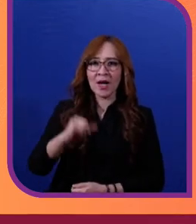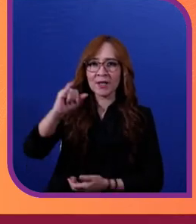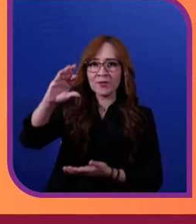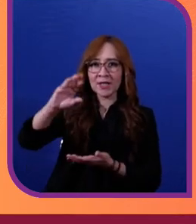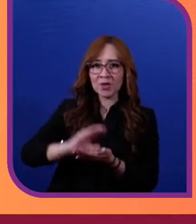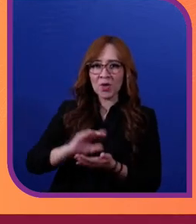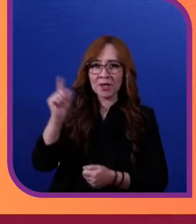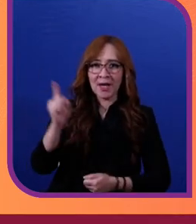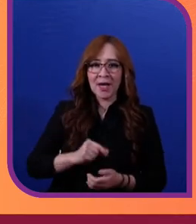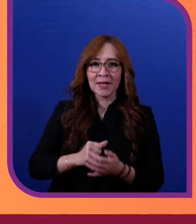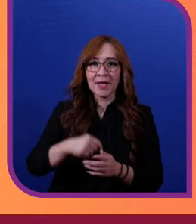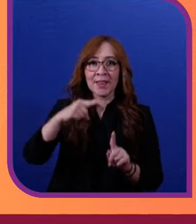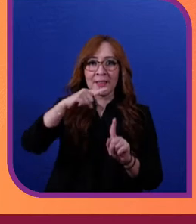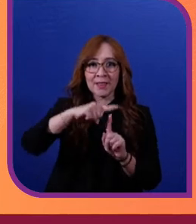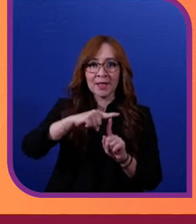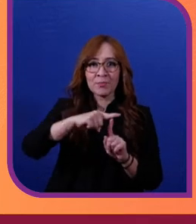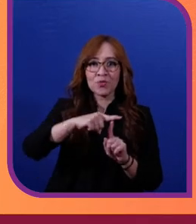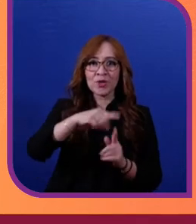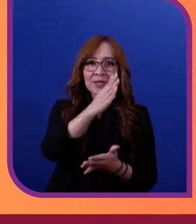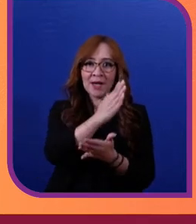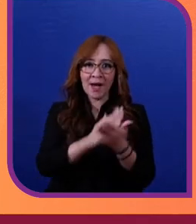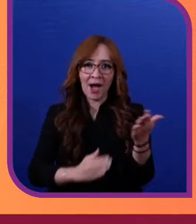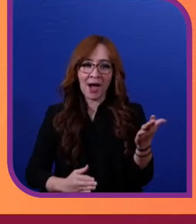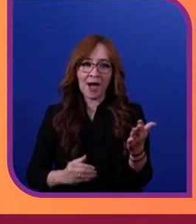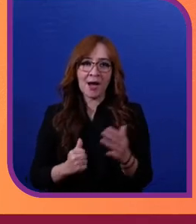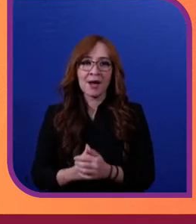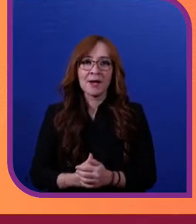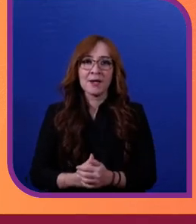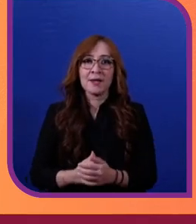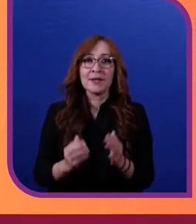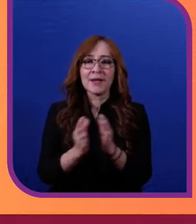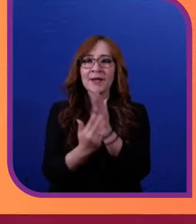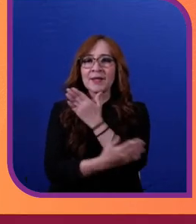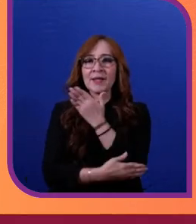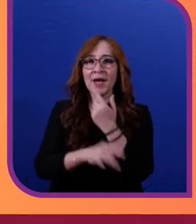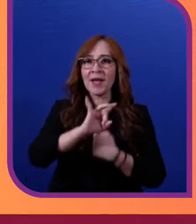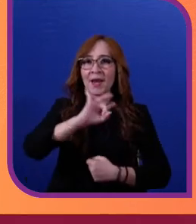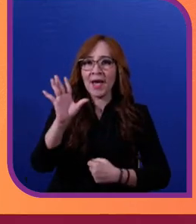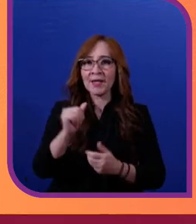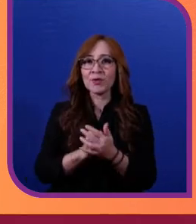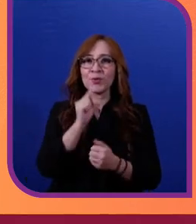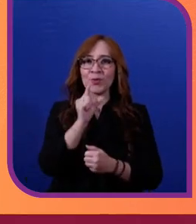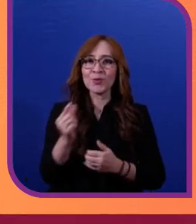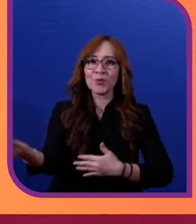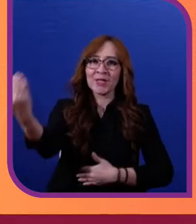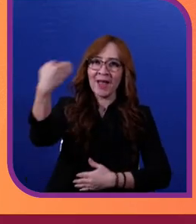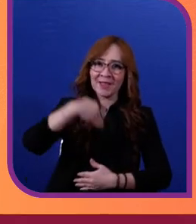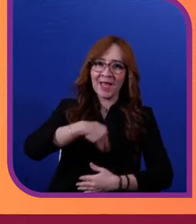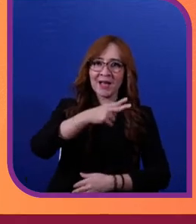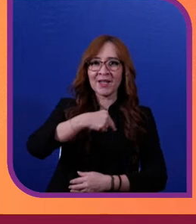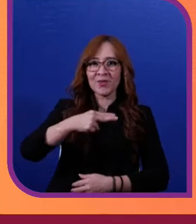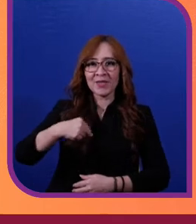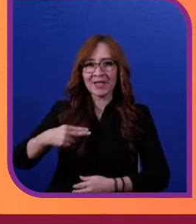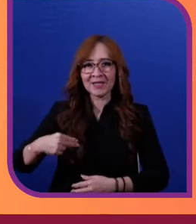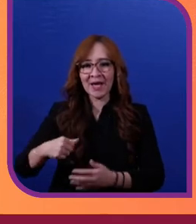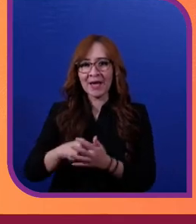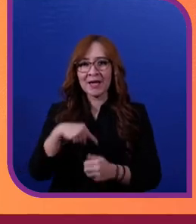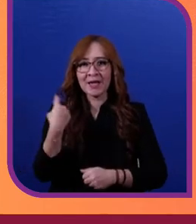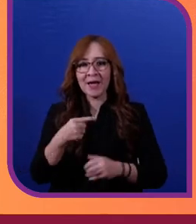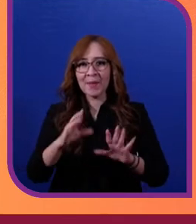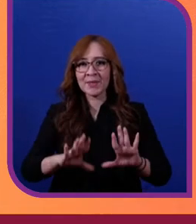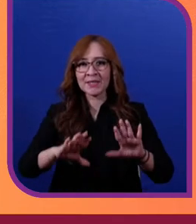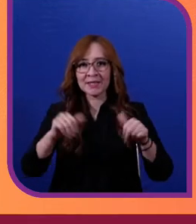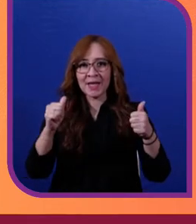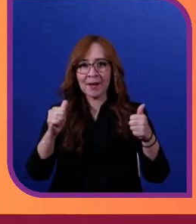we are ready to support you and hendstyo your invitation investment Thank you Thank you